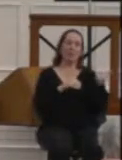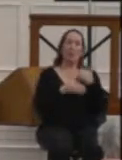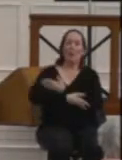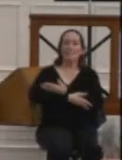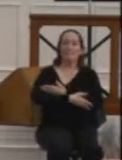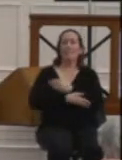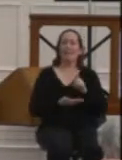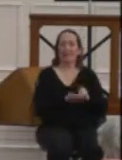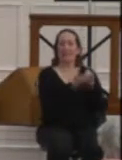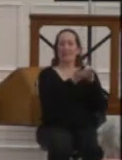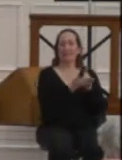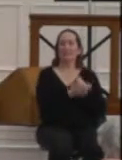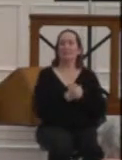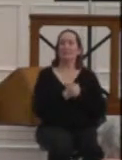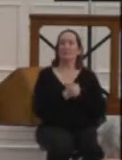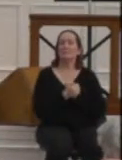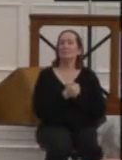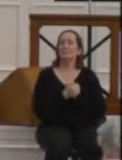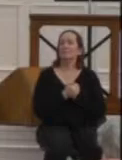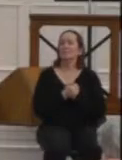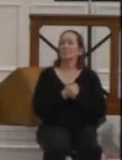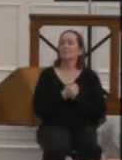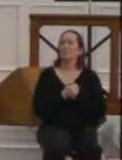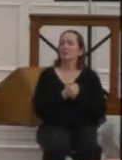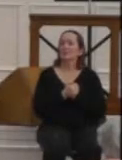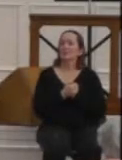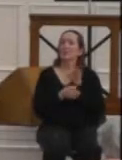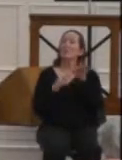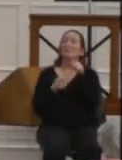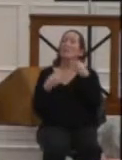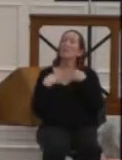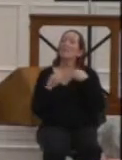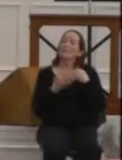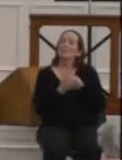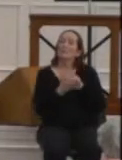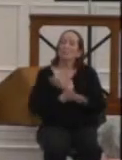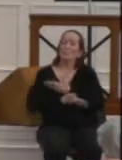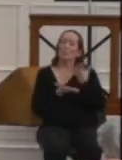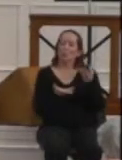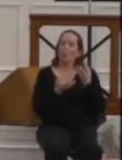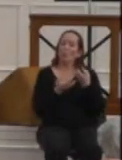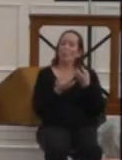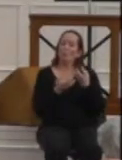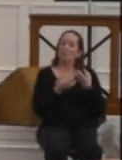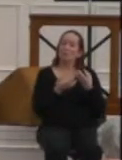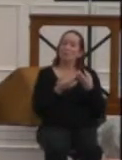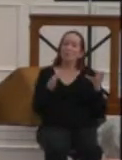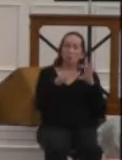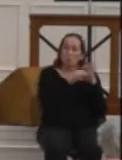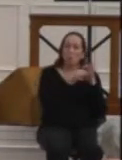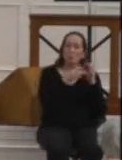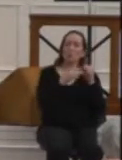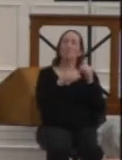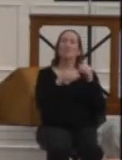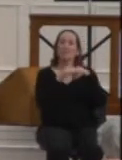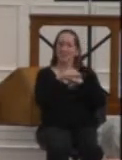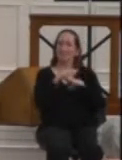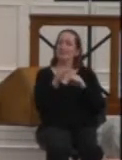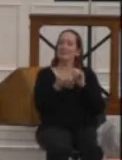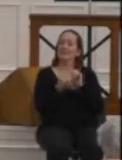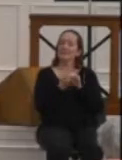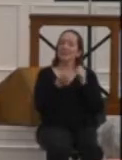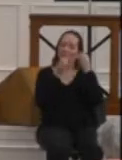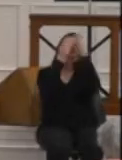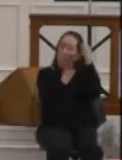a part of that and haven't let us know yet, please let us know. We'd love to have you be a part of that and dedicate